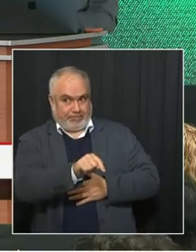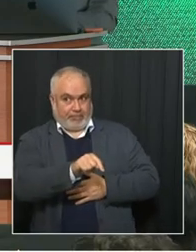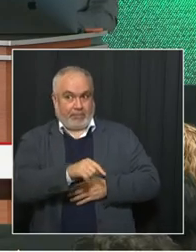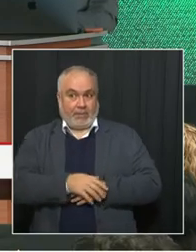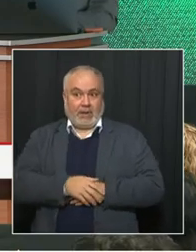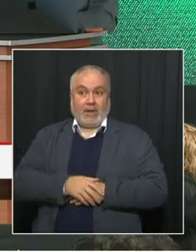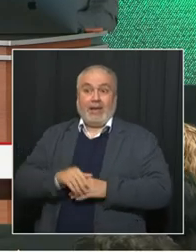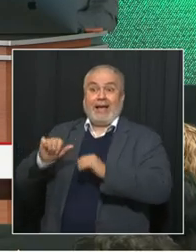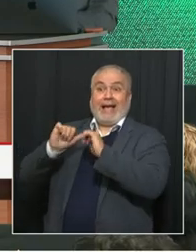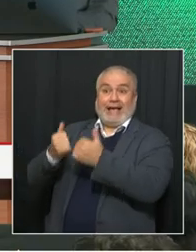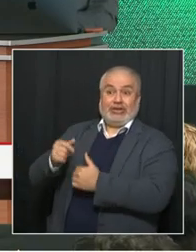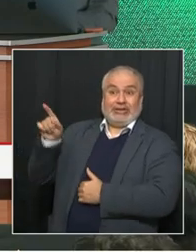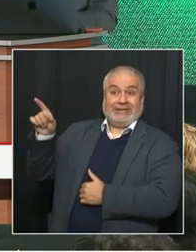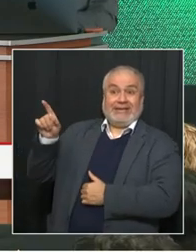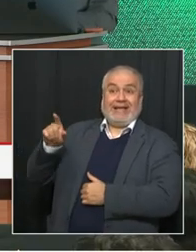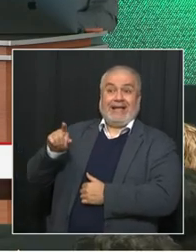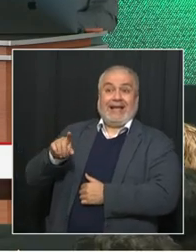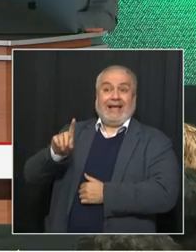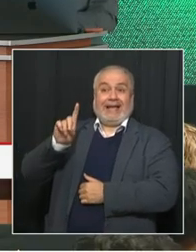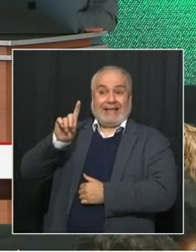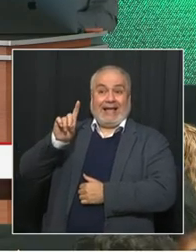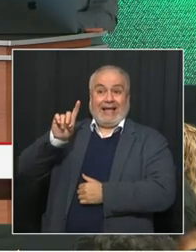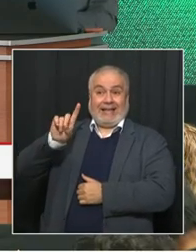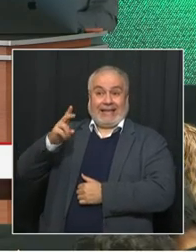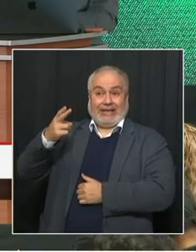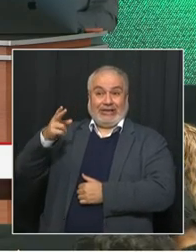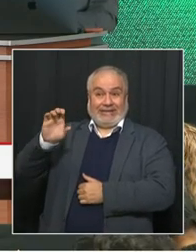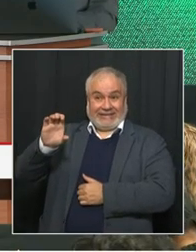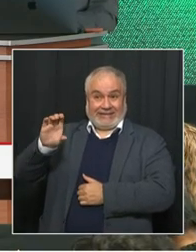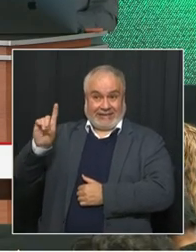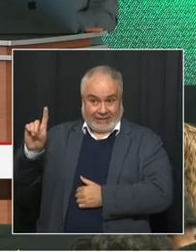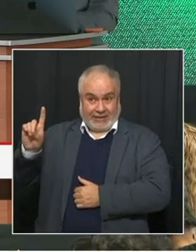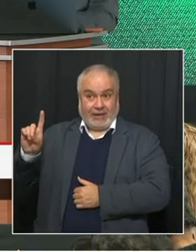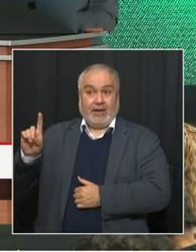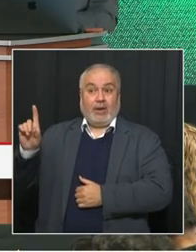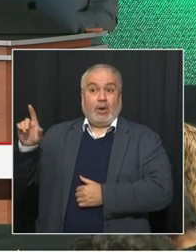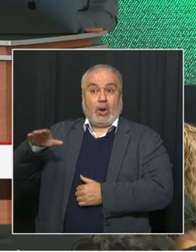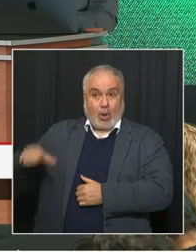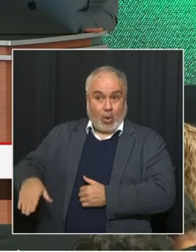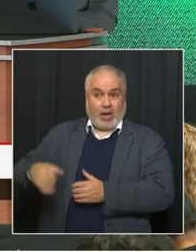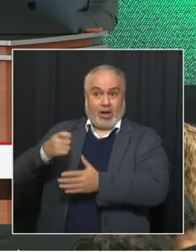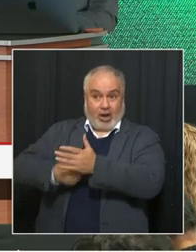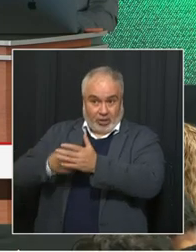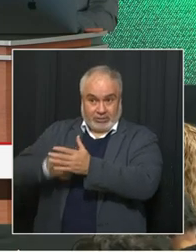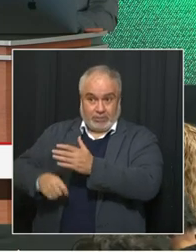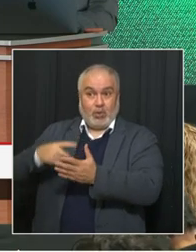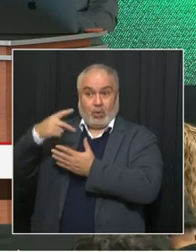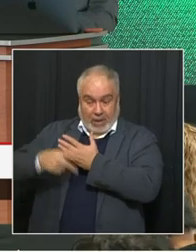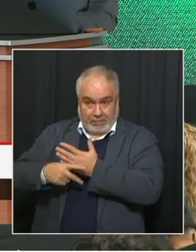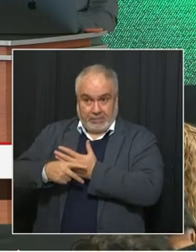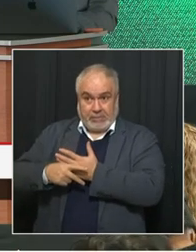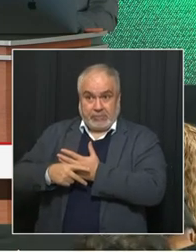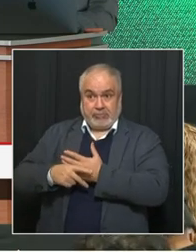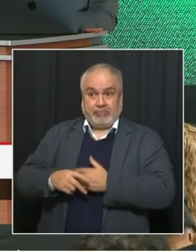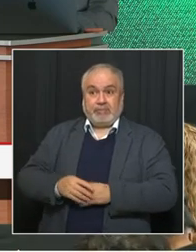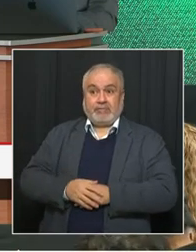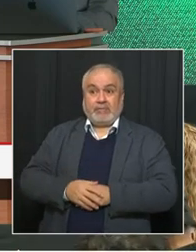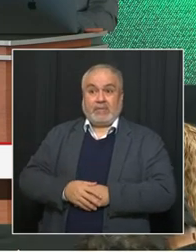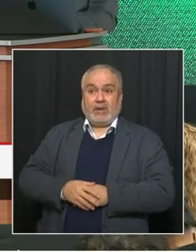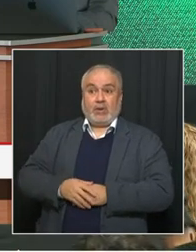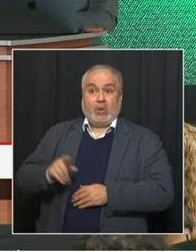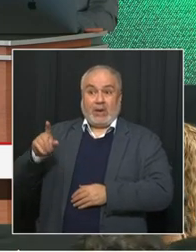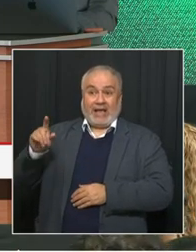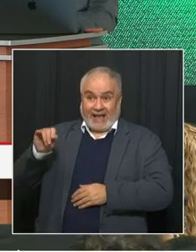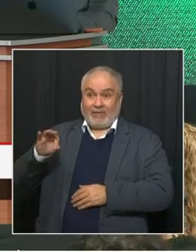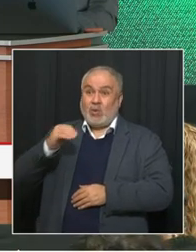are low-cost loan programs that will allow you to make bigger repairs. Sometimes people will say, I haven't been able